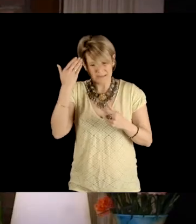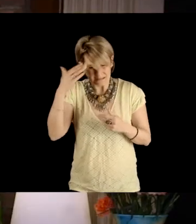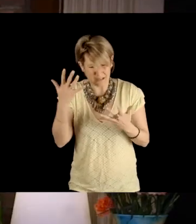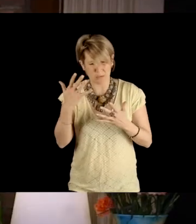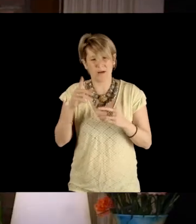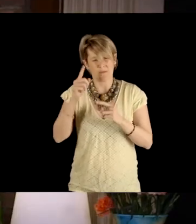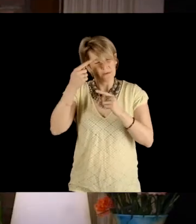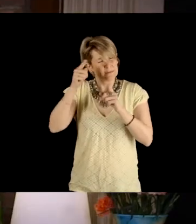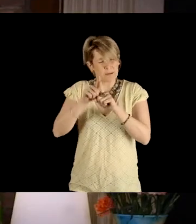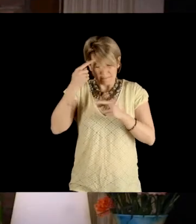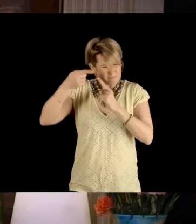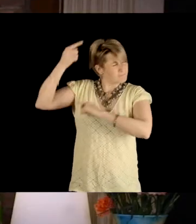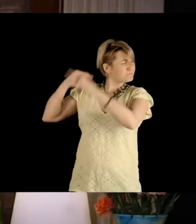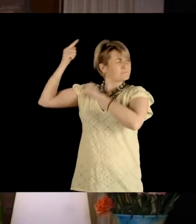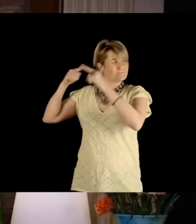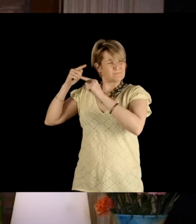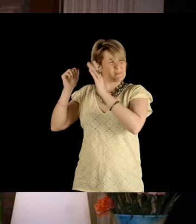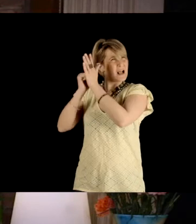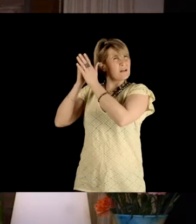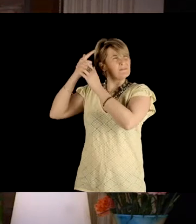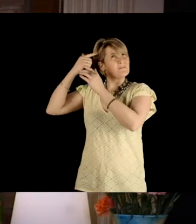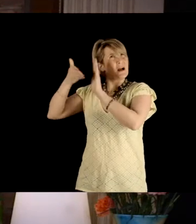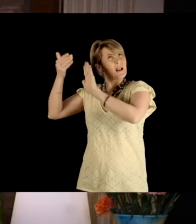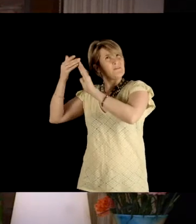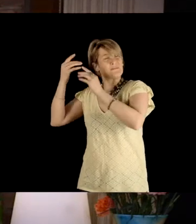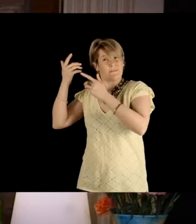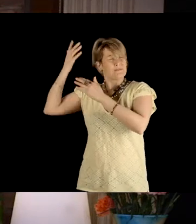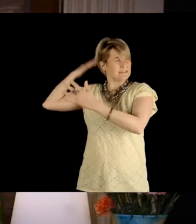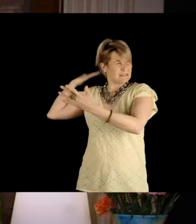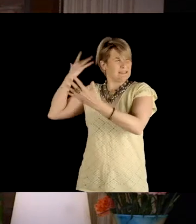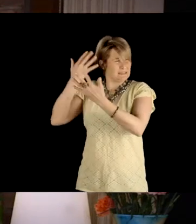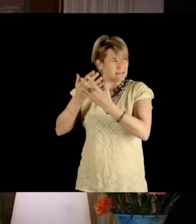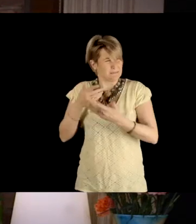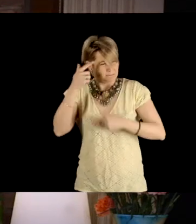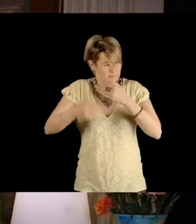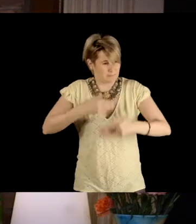with your attention drawn very gently towards the heart.